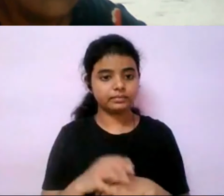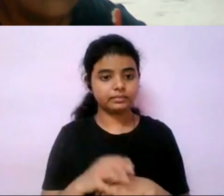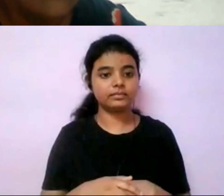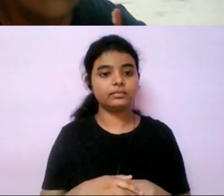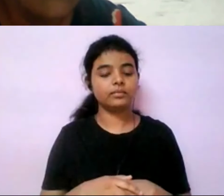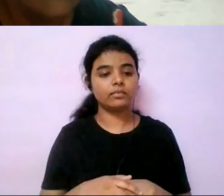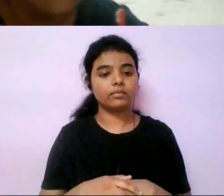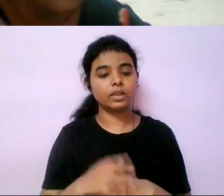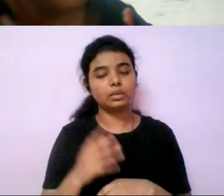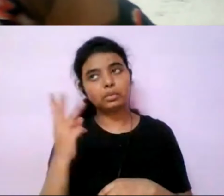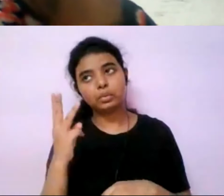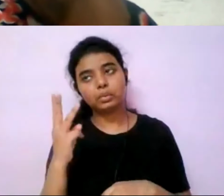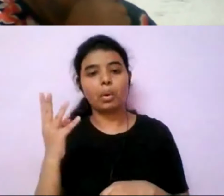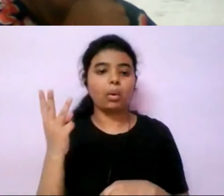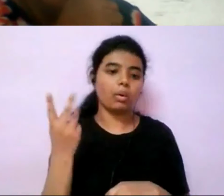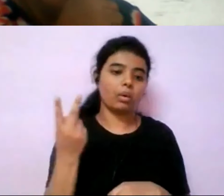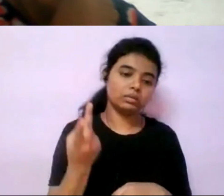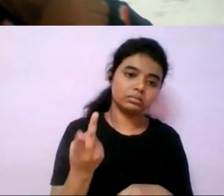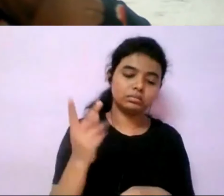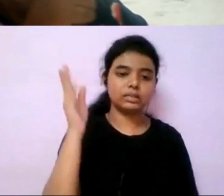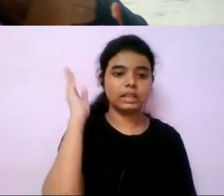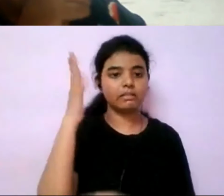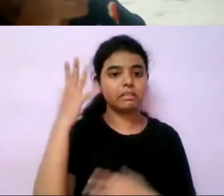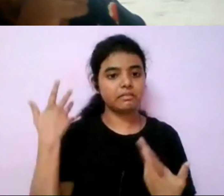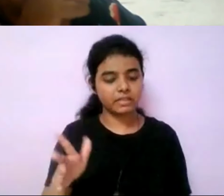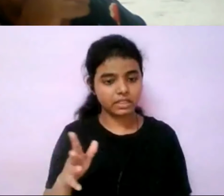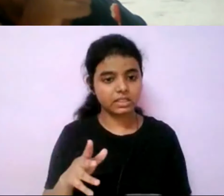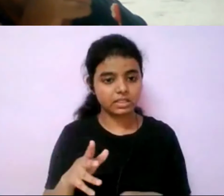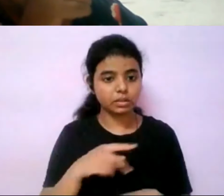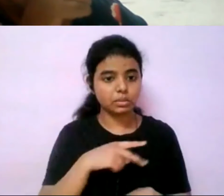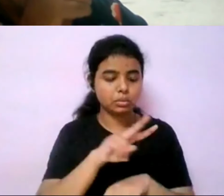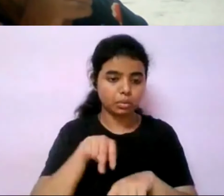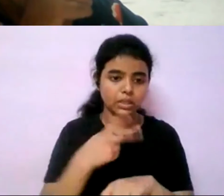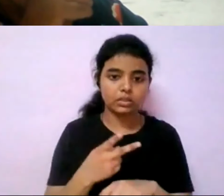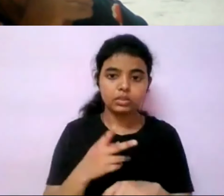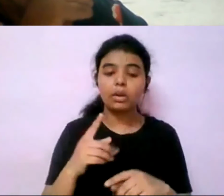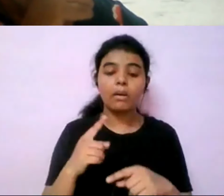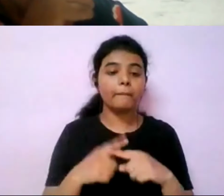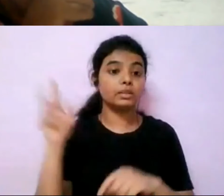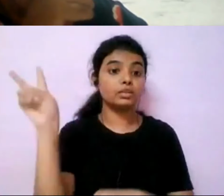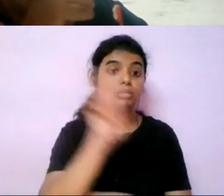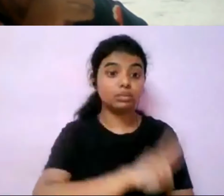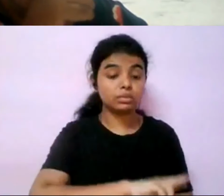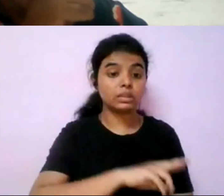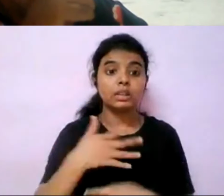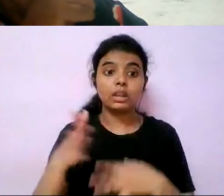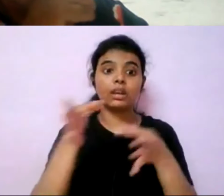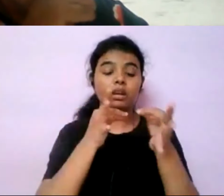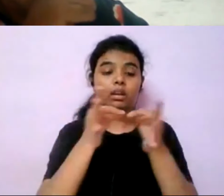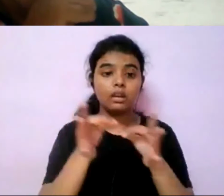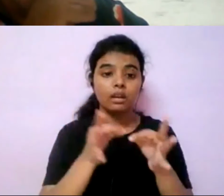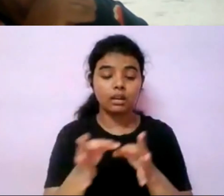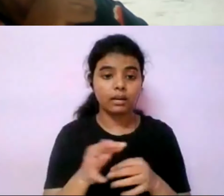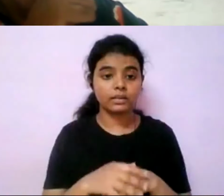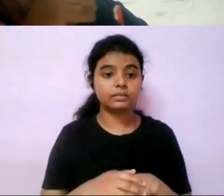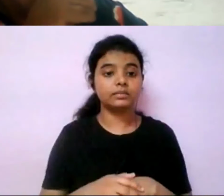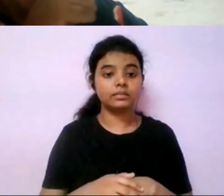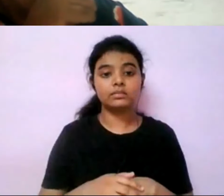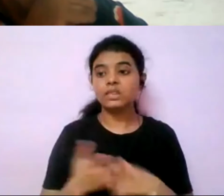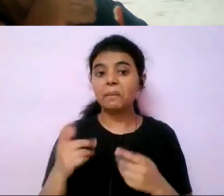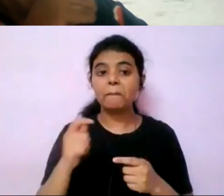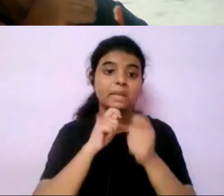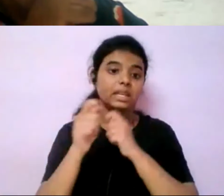be a good couple of hours or probably 2 days to explain. The visual medium is powerful and